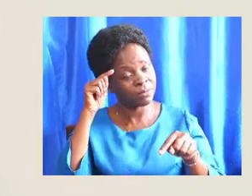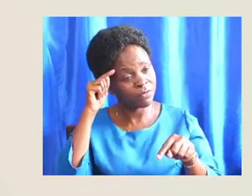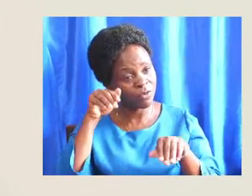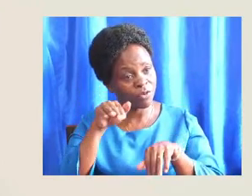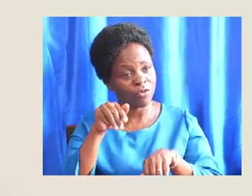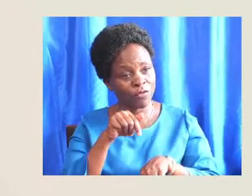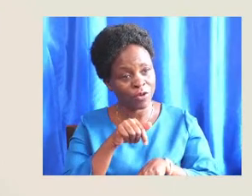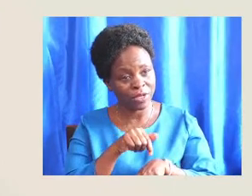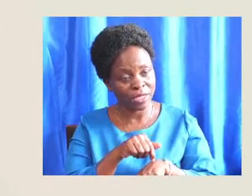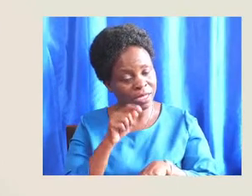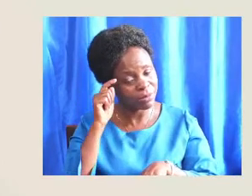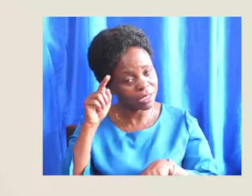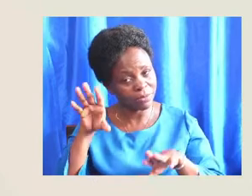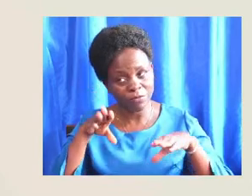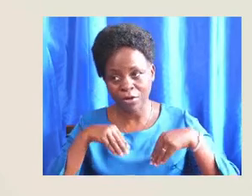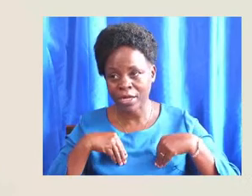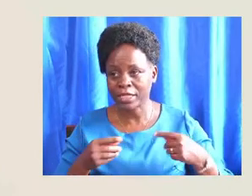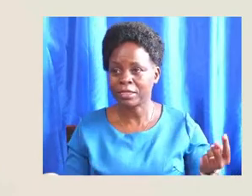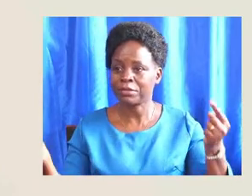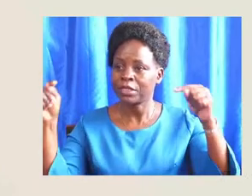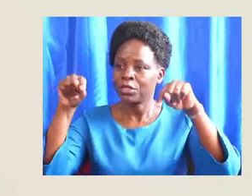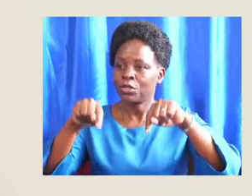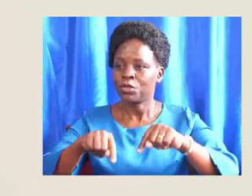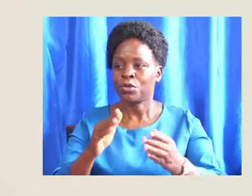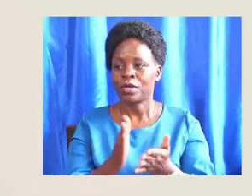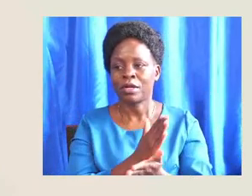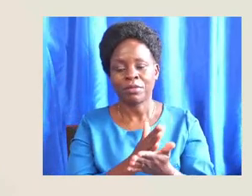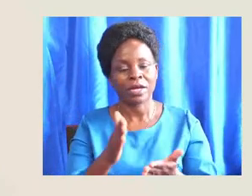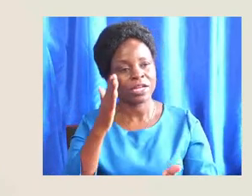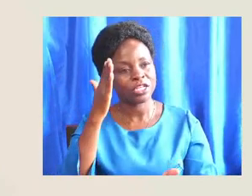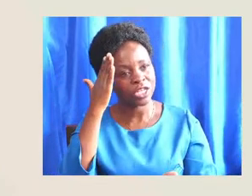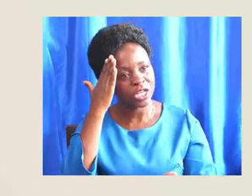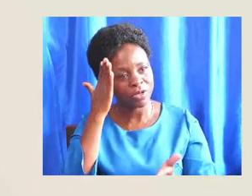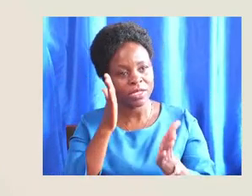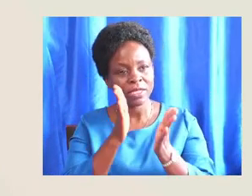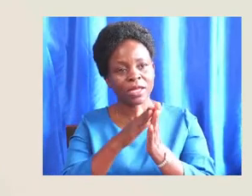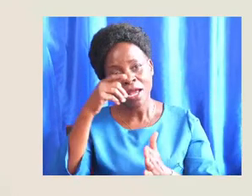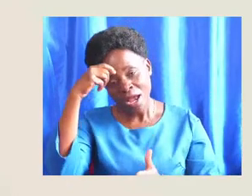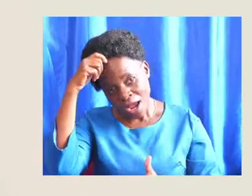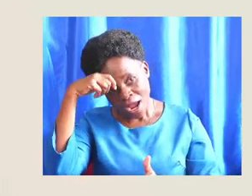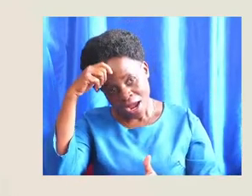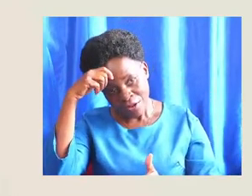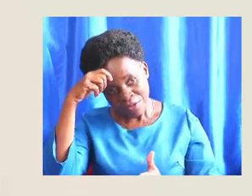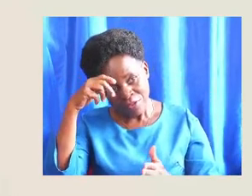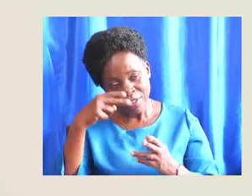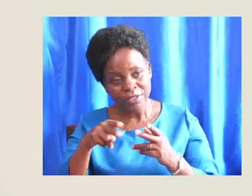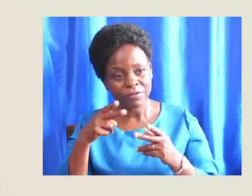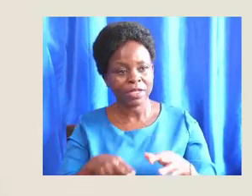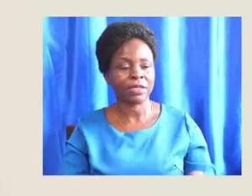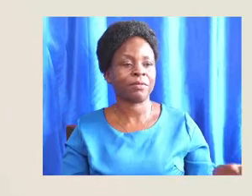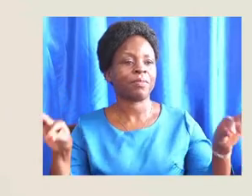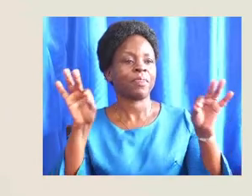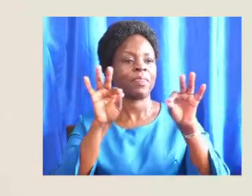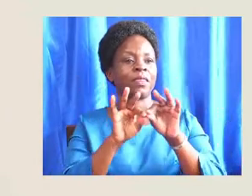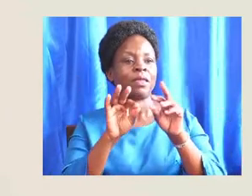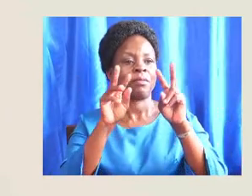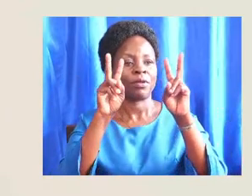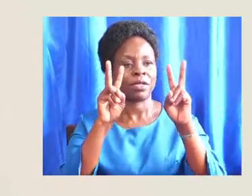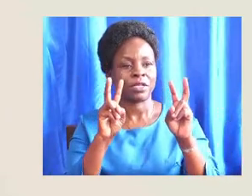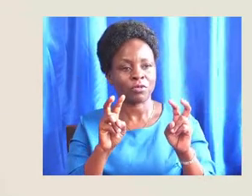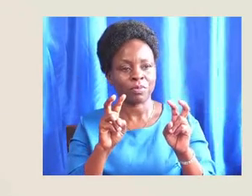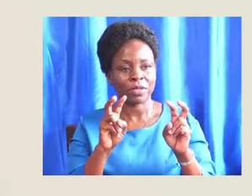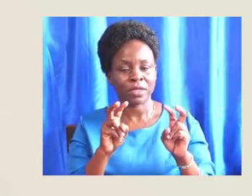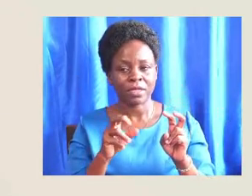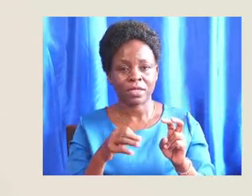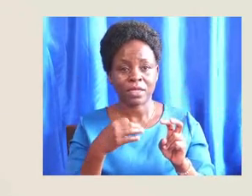but also for accepting to come and share knowledge and wisdom in this very important topic. If